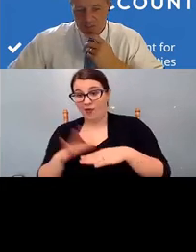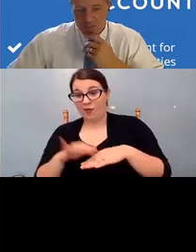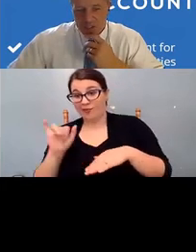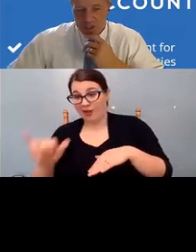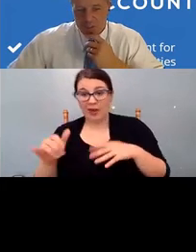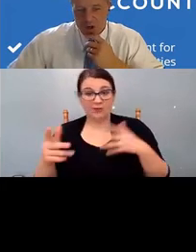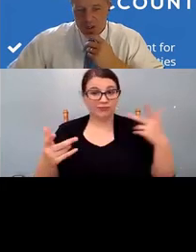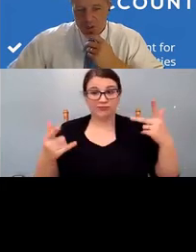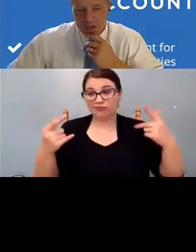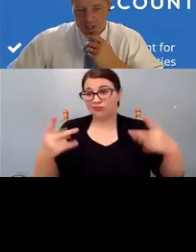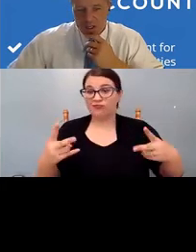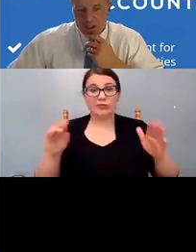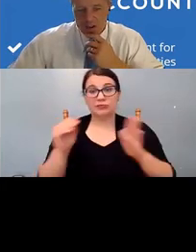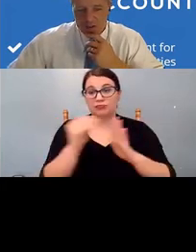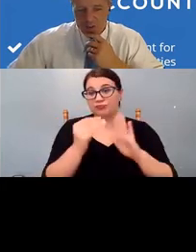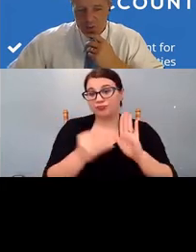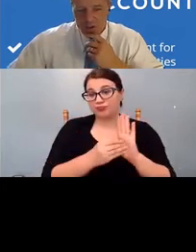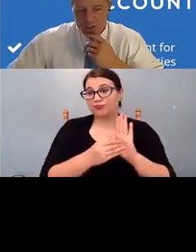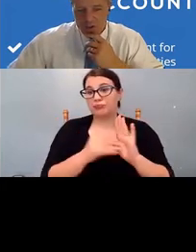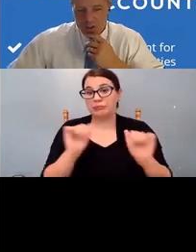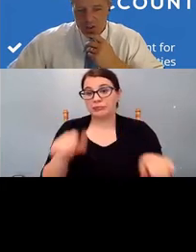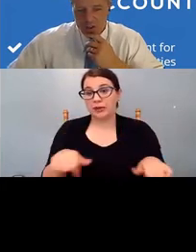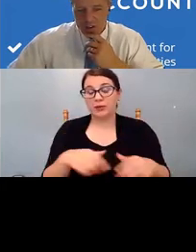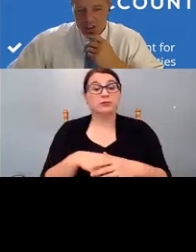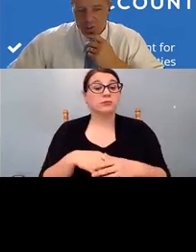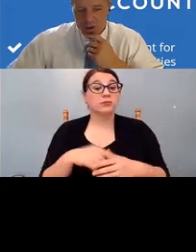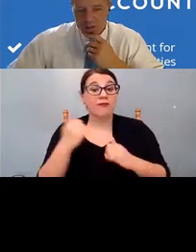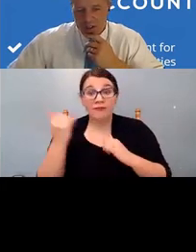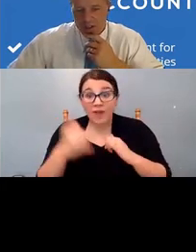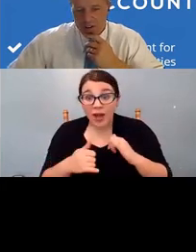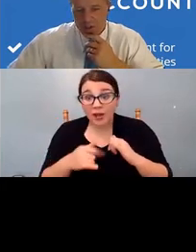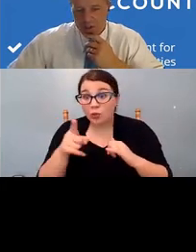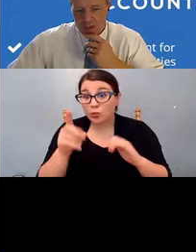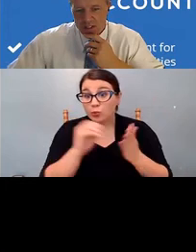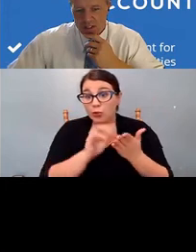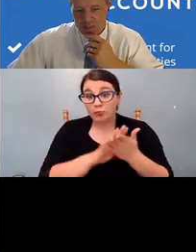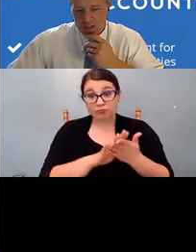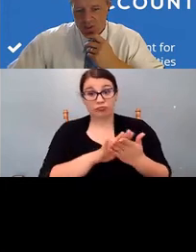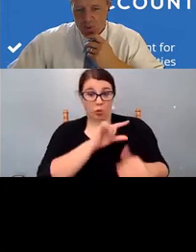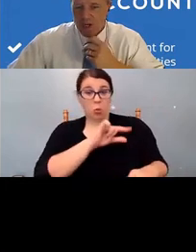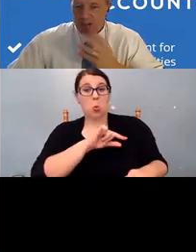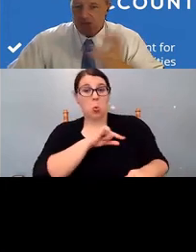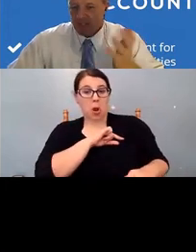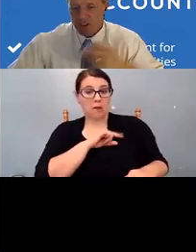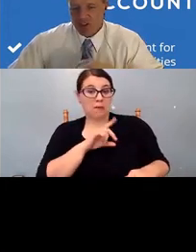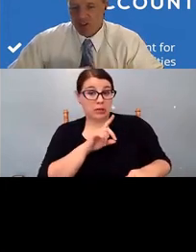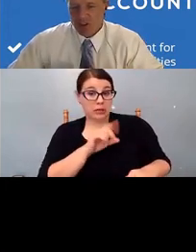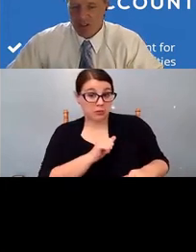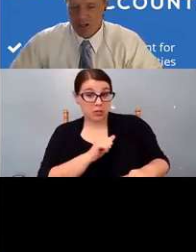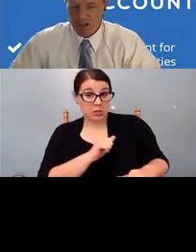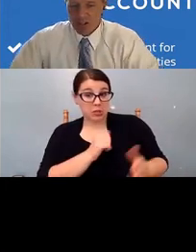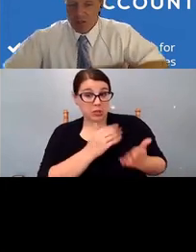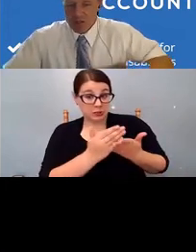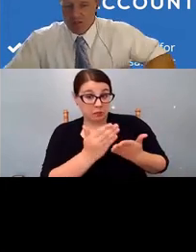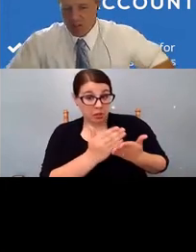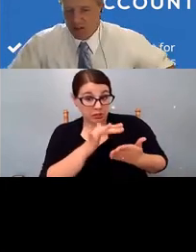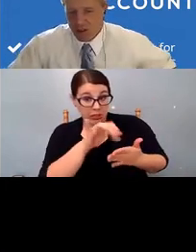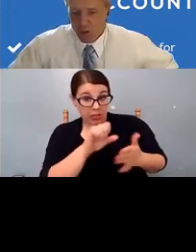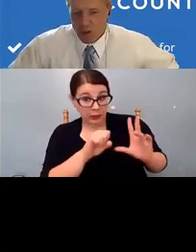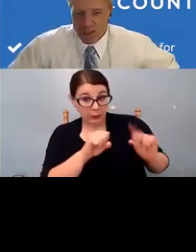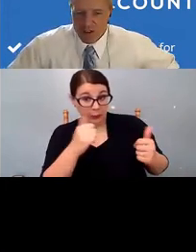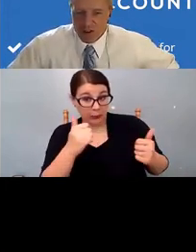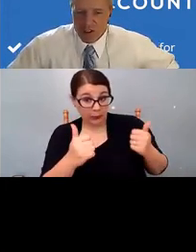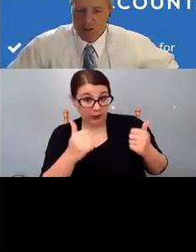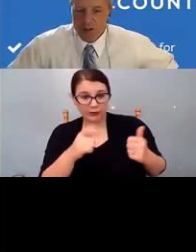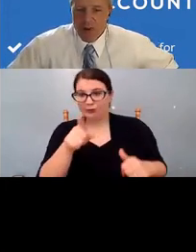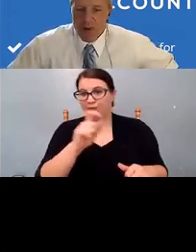finally, you can mark right here whether you feel this is a qualified disability expense or not. And it's just a dialog button, a